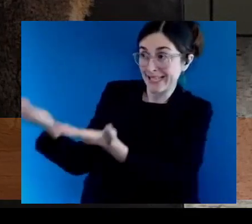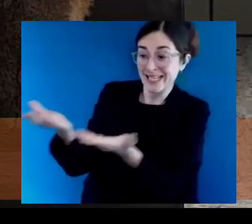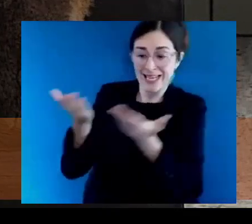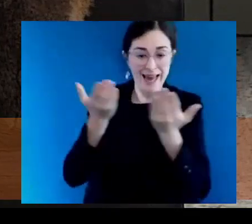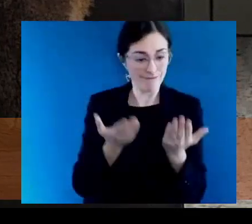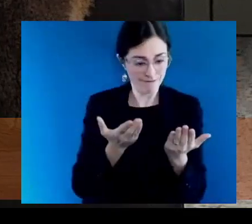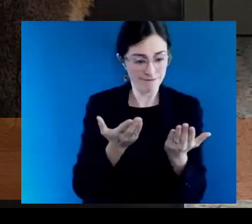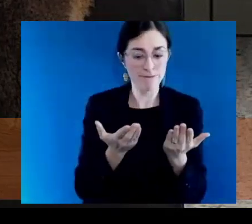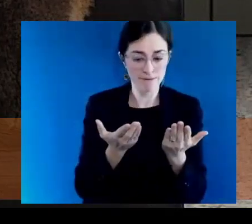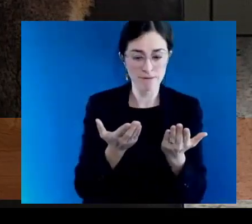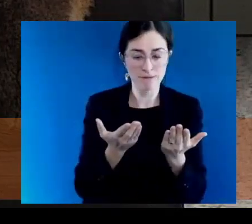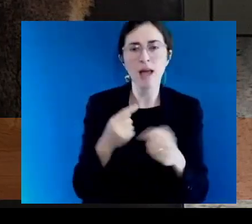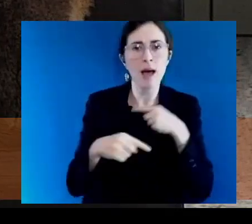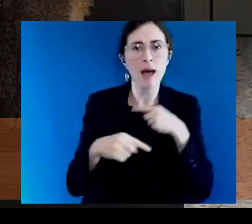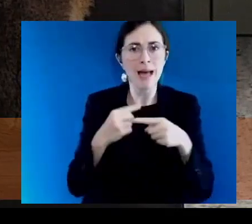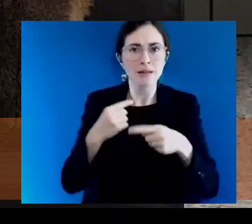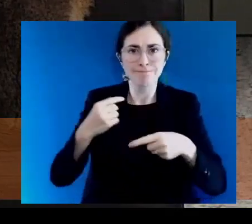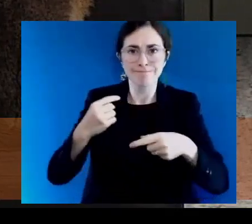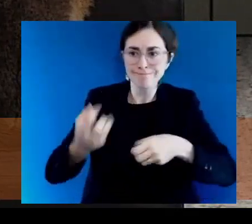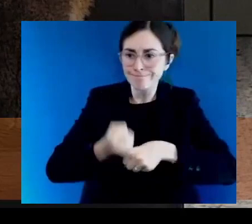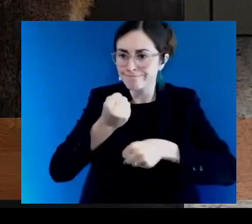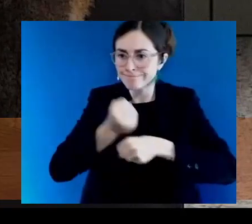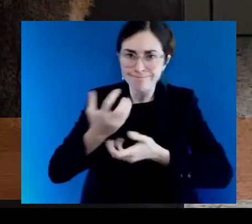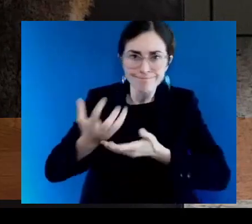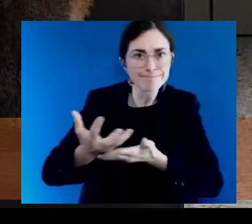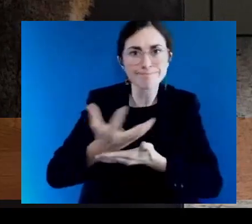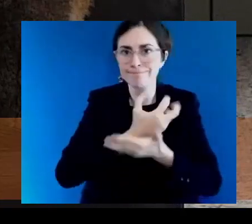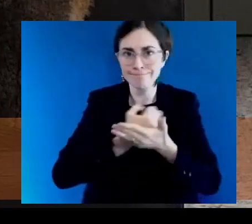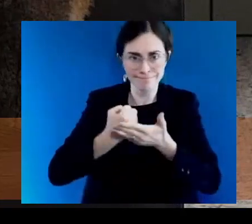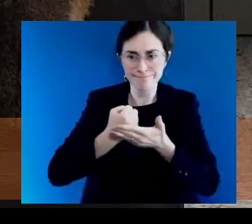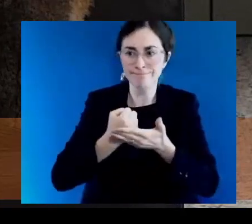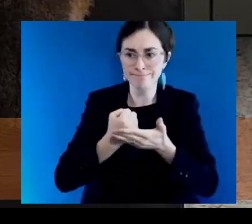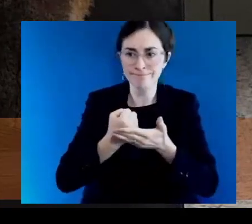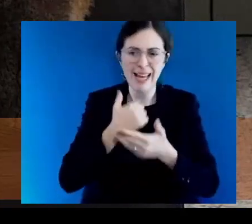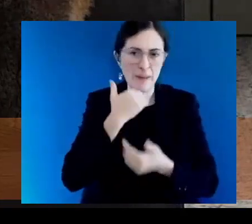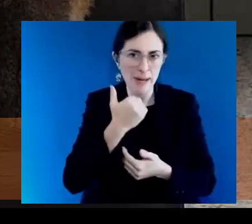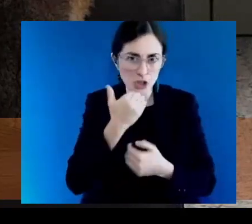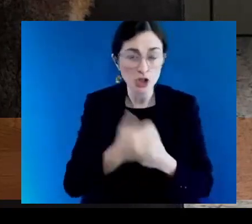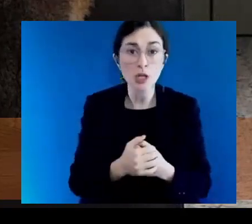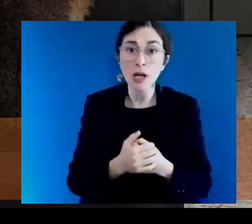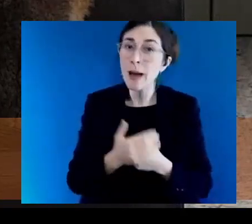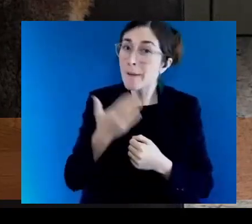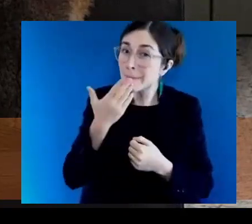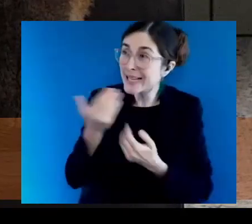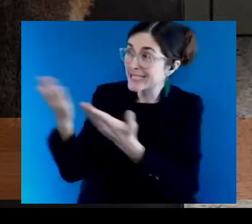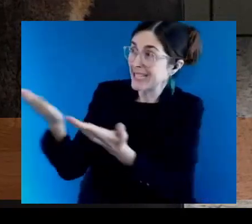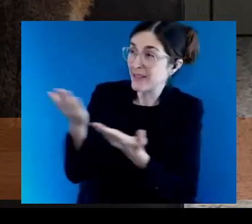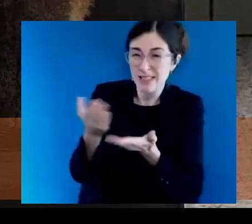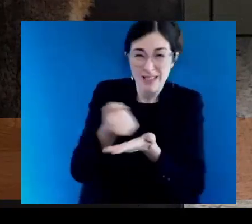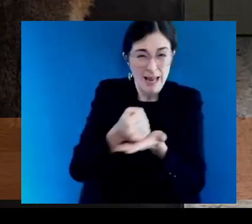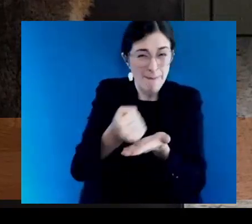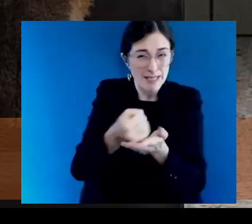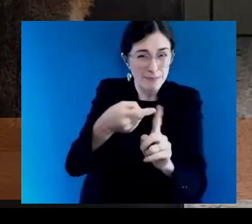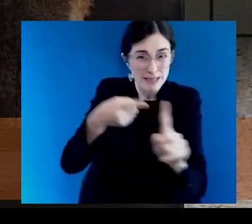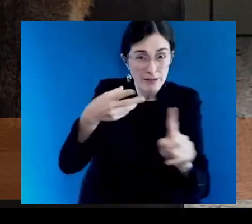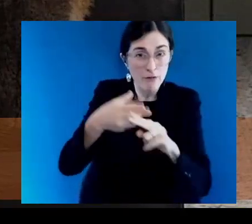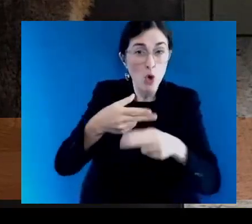the production volumes over the same period. Volumes, can you just give us the number for gold in terms of the